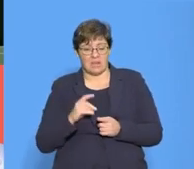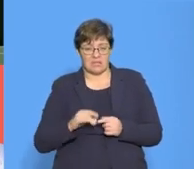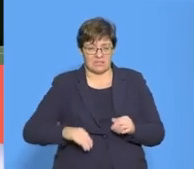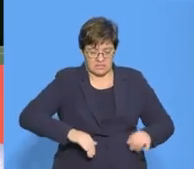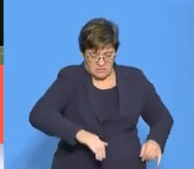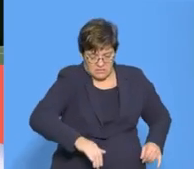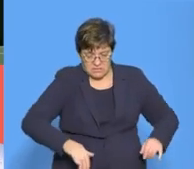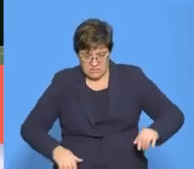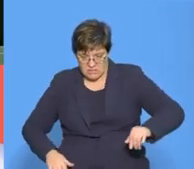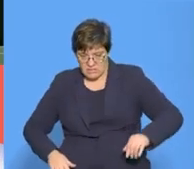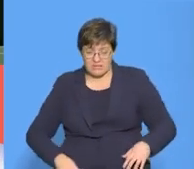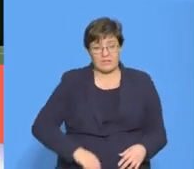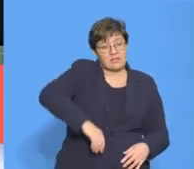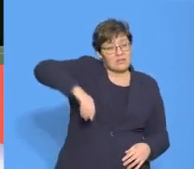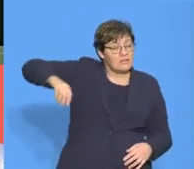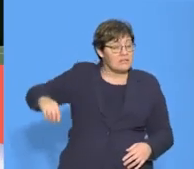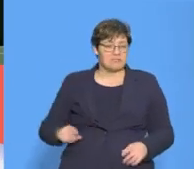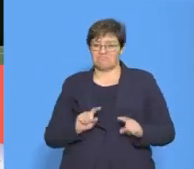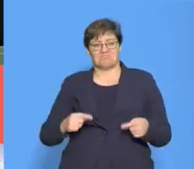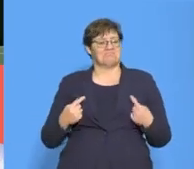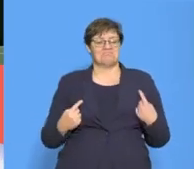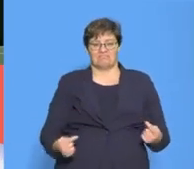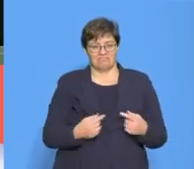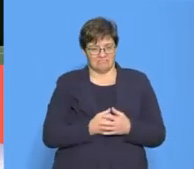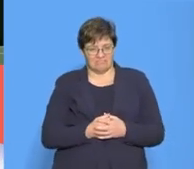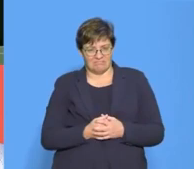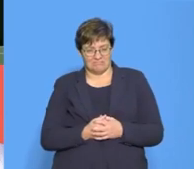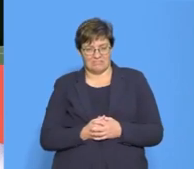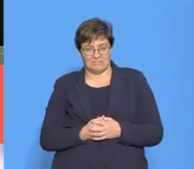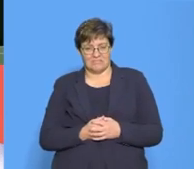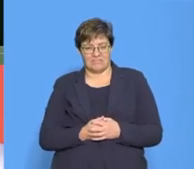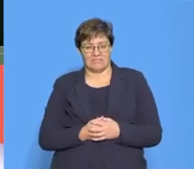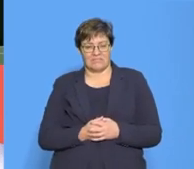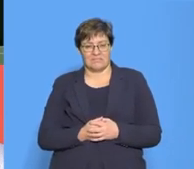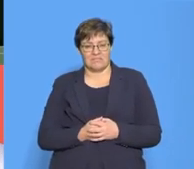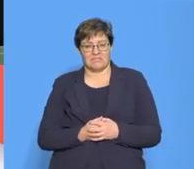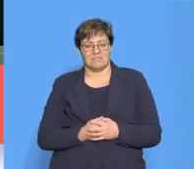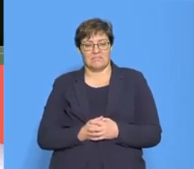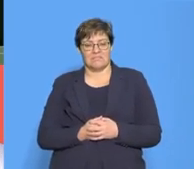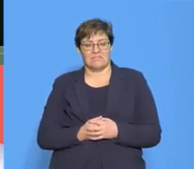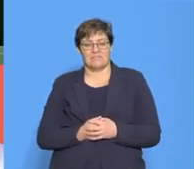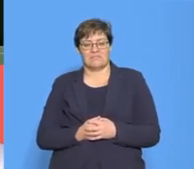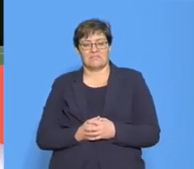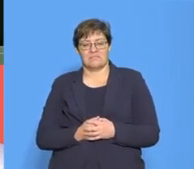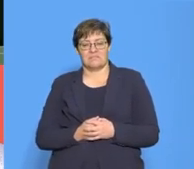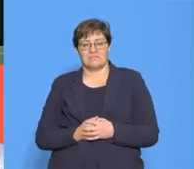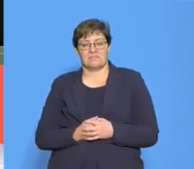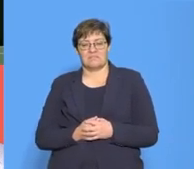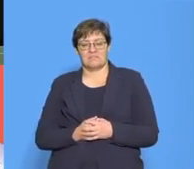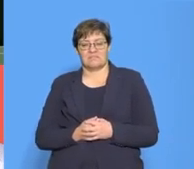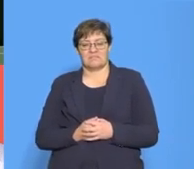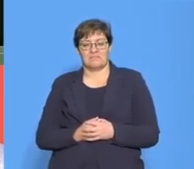rotating, unlike other animals that would not be able to move their limbs in a 360-degree